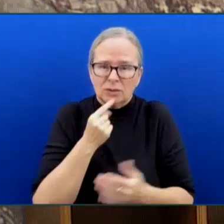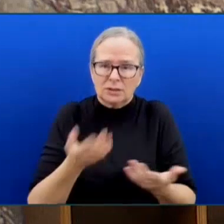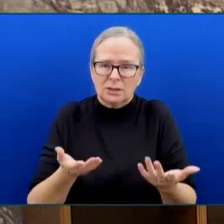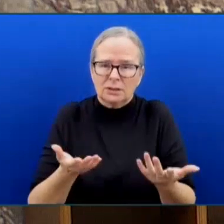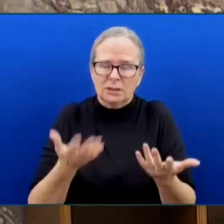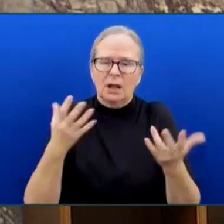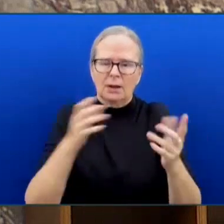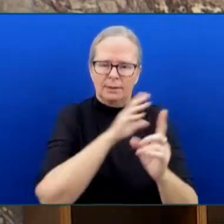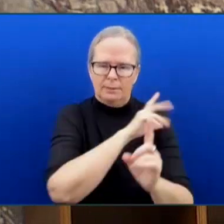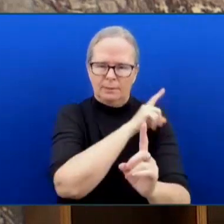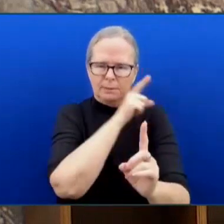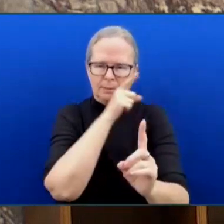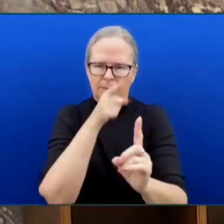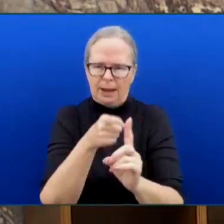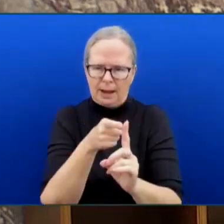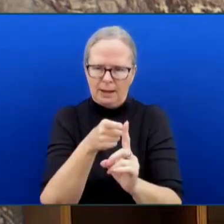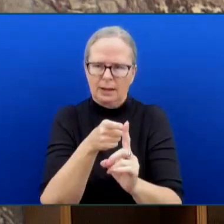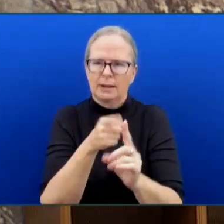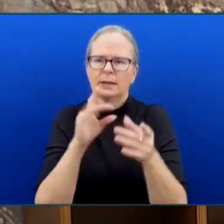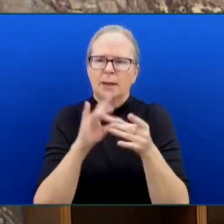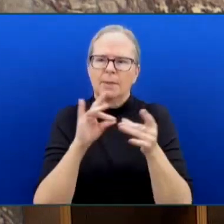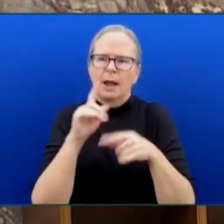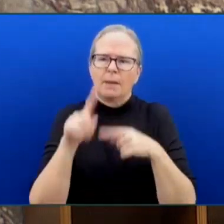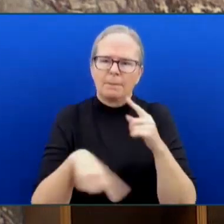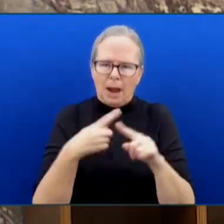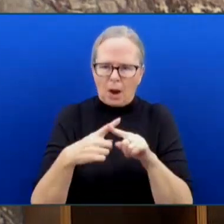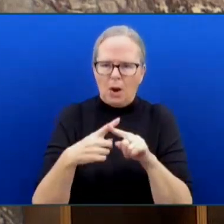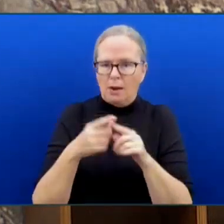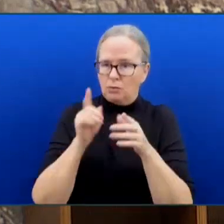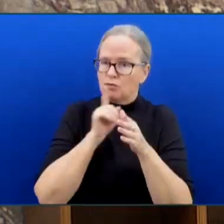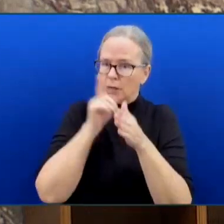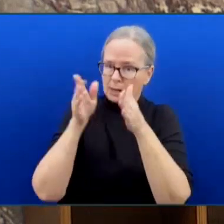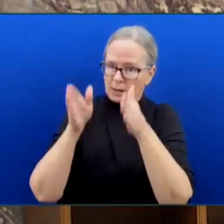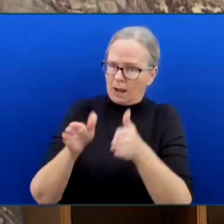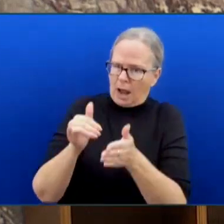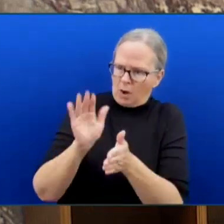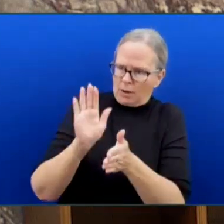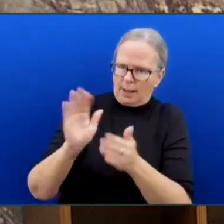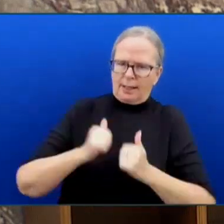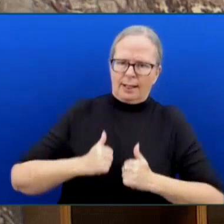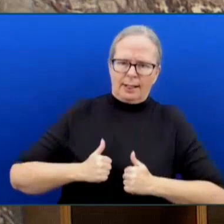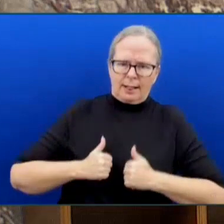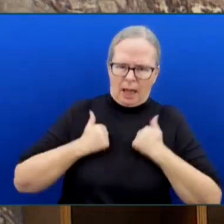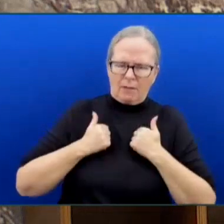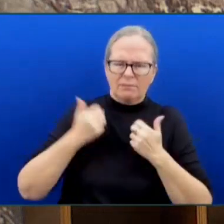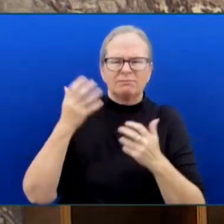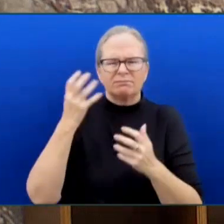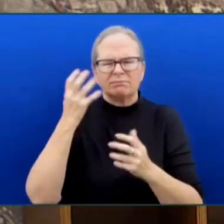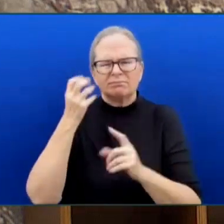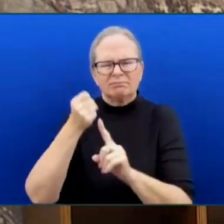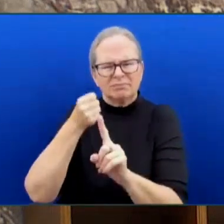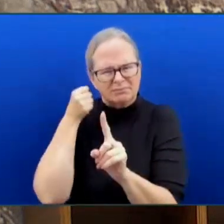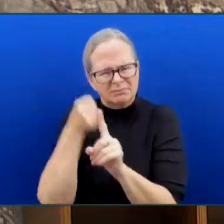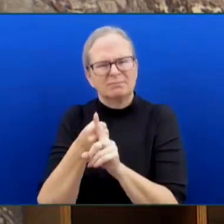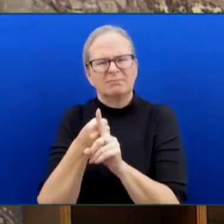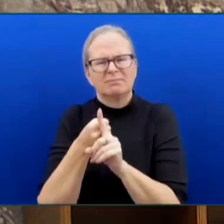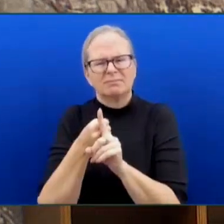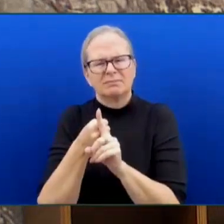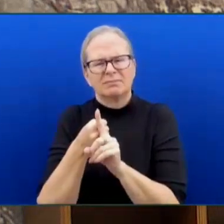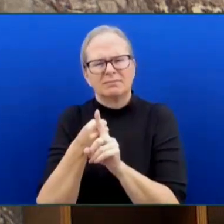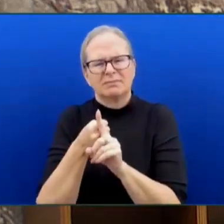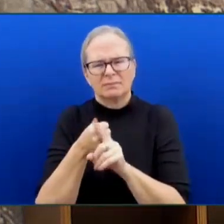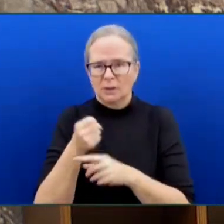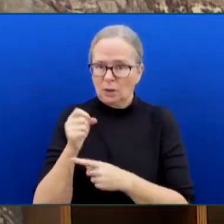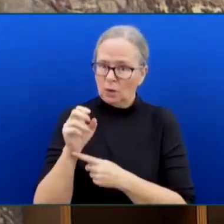person that's been impacted. The photos on Reddit tell the story of the NDP's taxpayer-funded drug crisis,